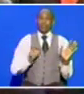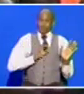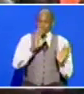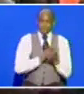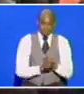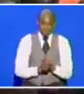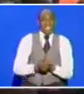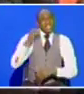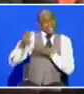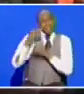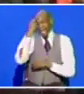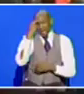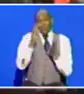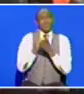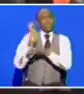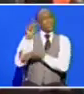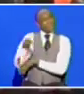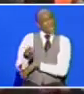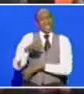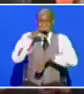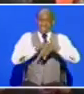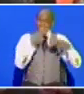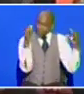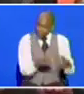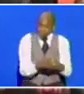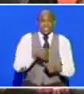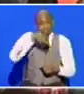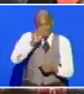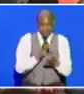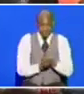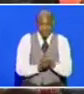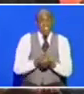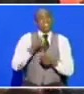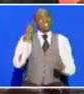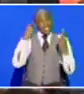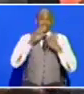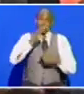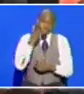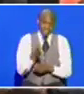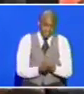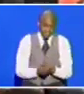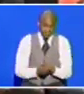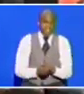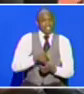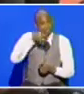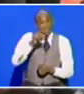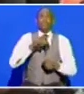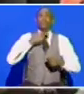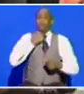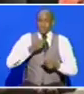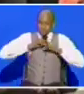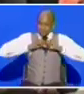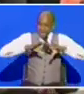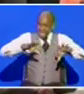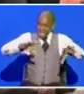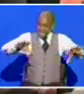in neighboring Narok and Bomet counties, NASA is making inroads in Kericho County as it seeks to spread